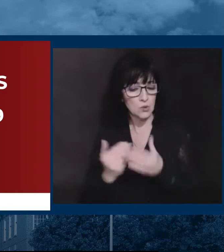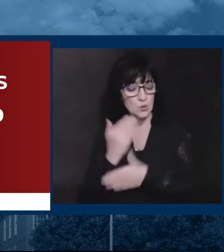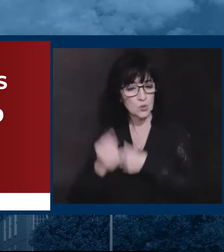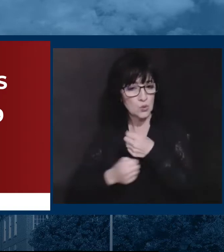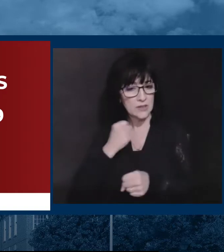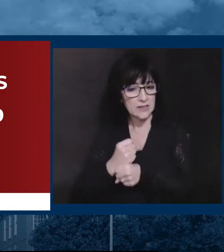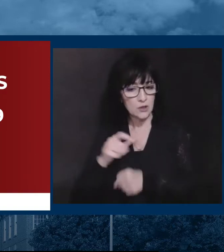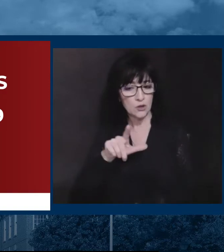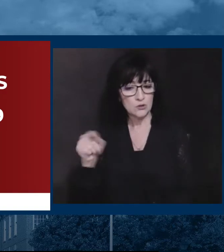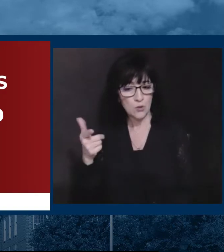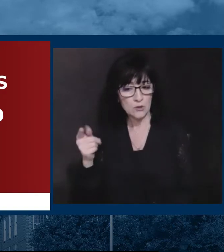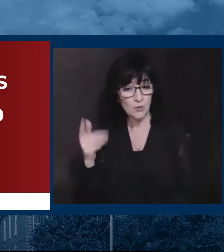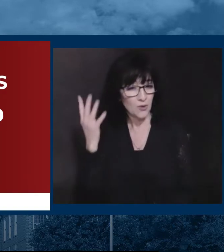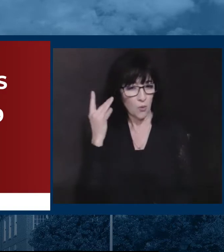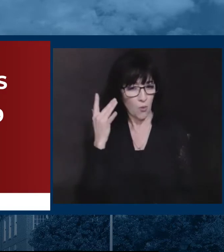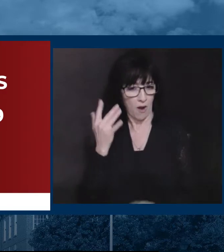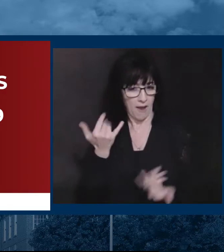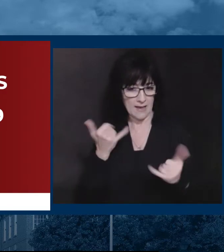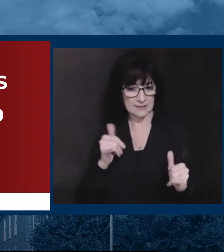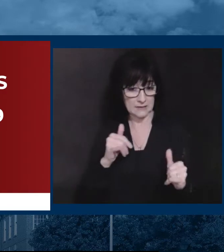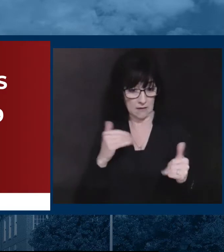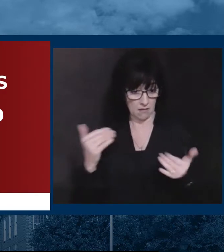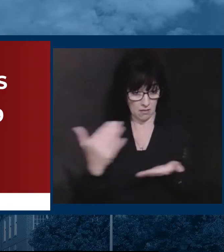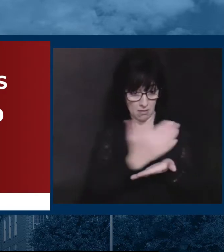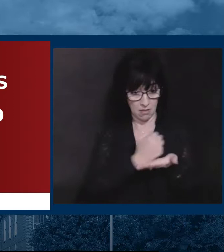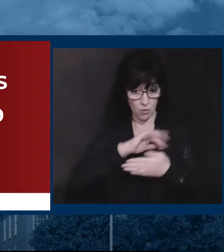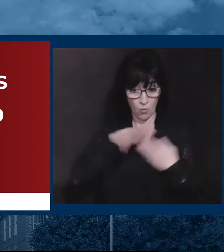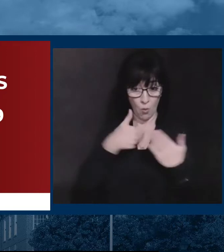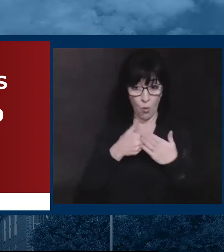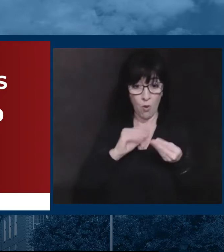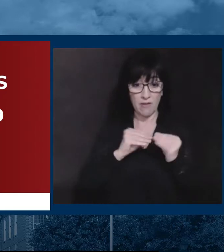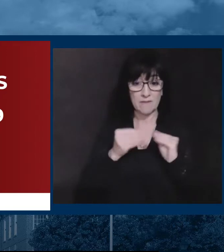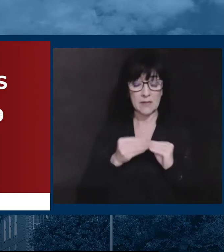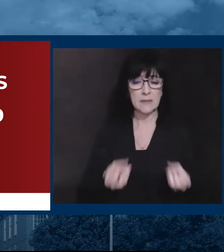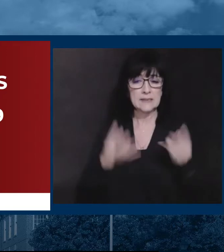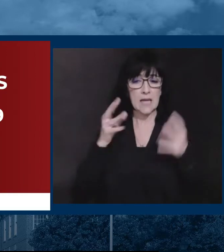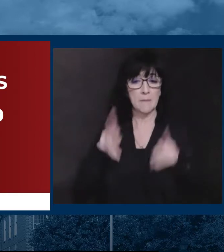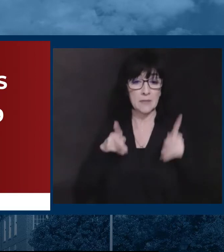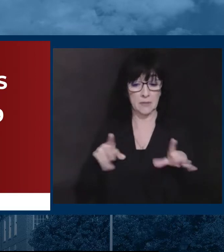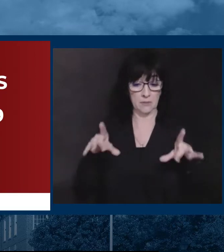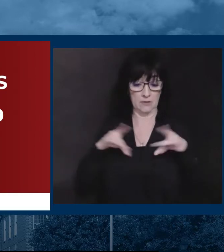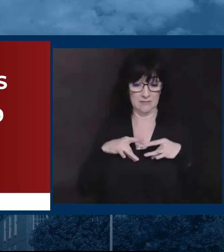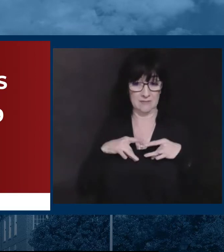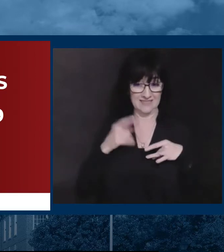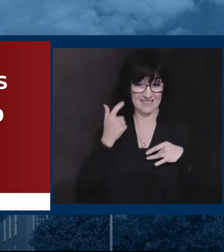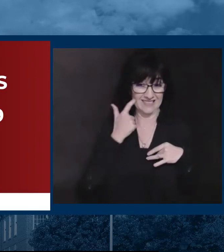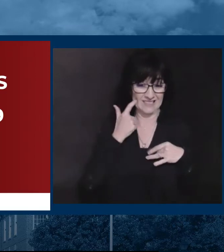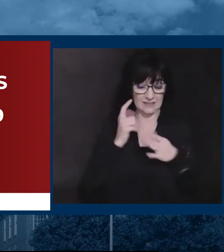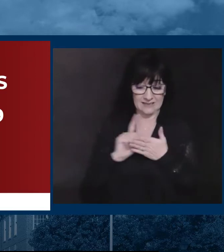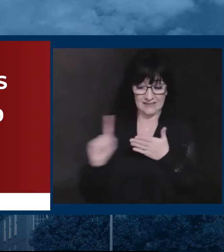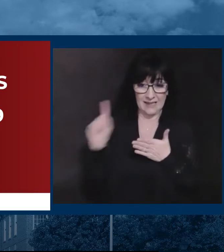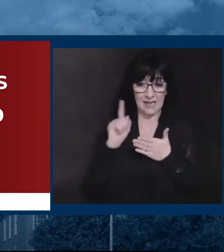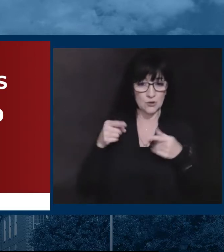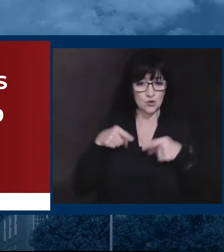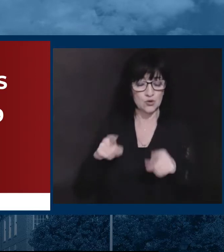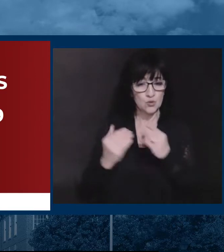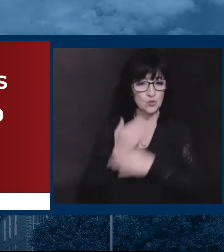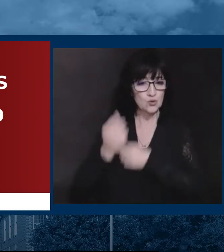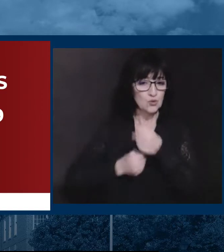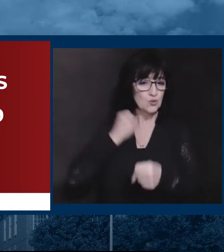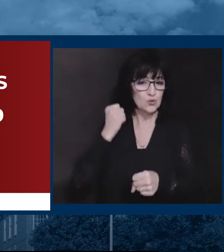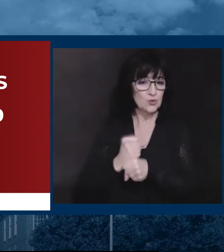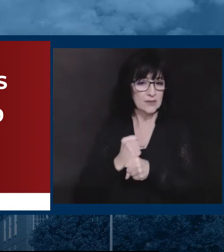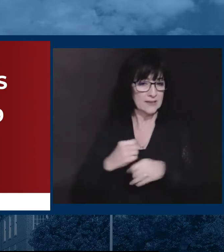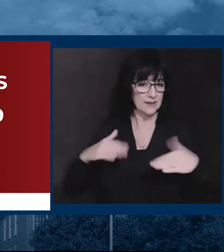holiday celebrations will have on new positive cases, on the percent of tests that are administered that are positive. We passed that $1